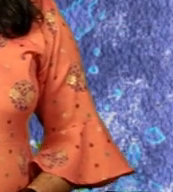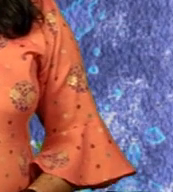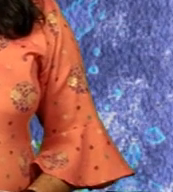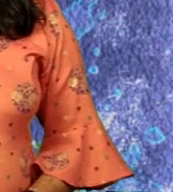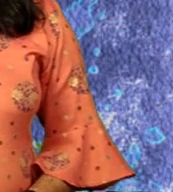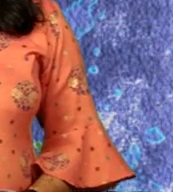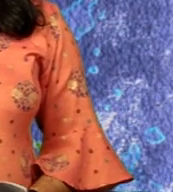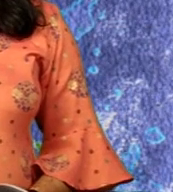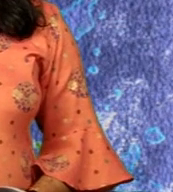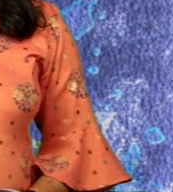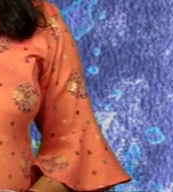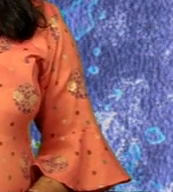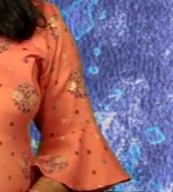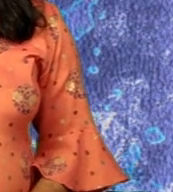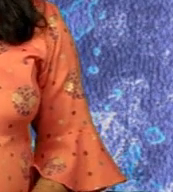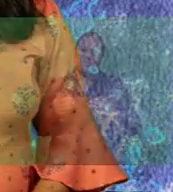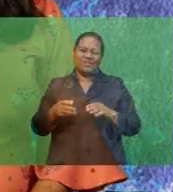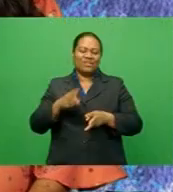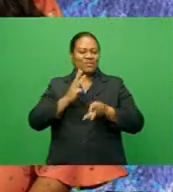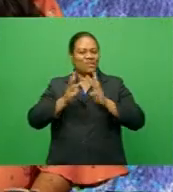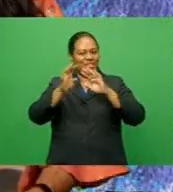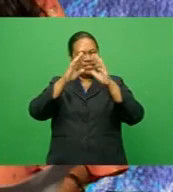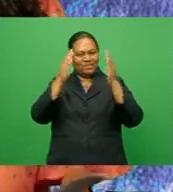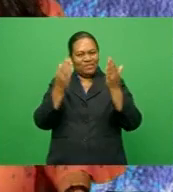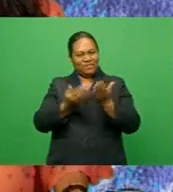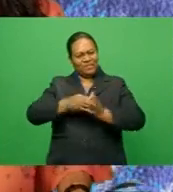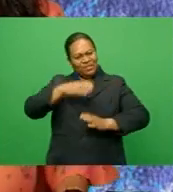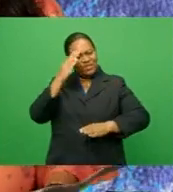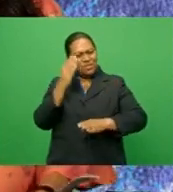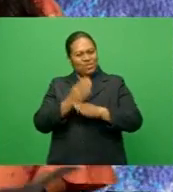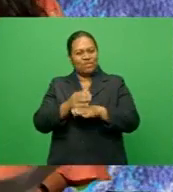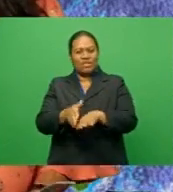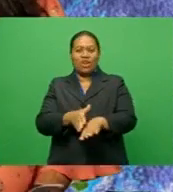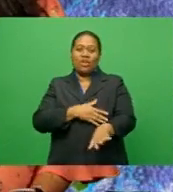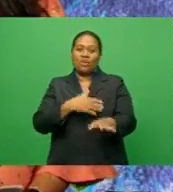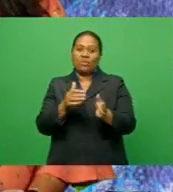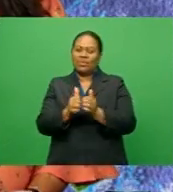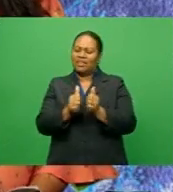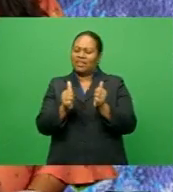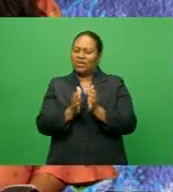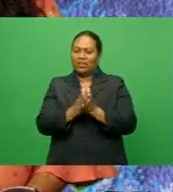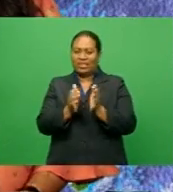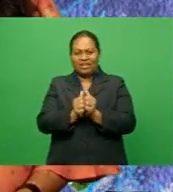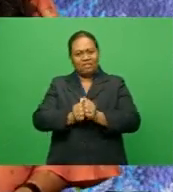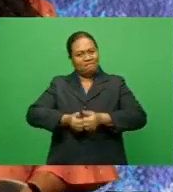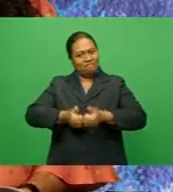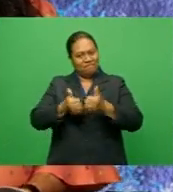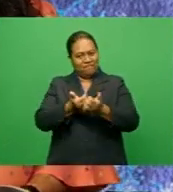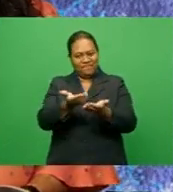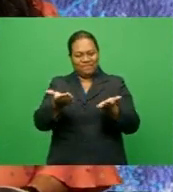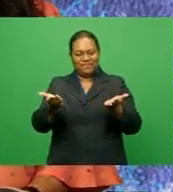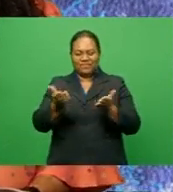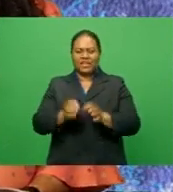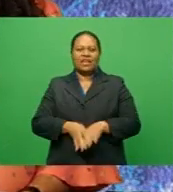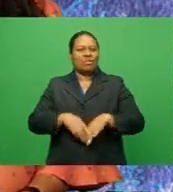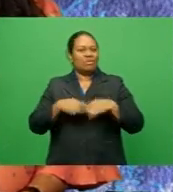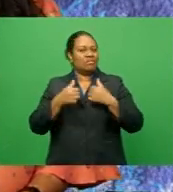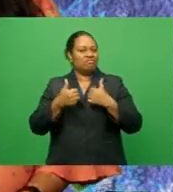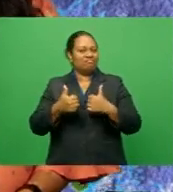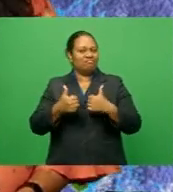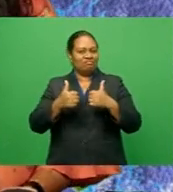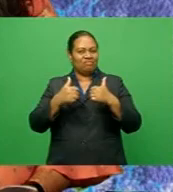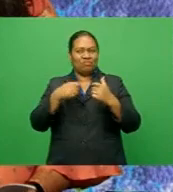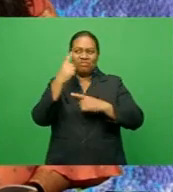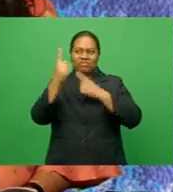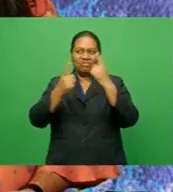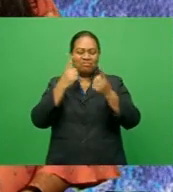Good evening and welcome to the Weather World. Hope the long weekend treated you well. The weather was amazing for the festival. There